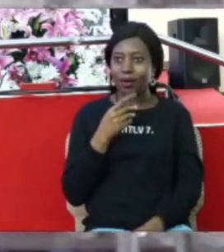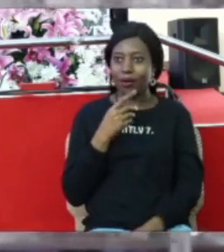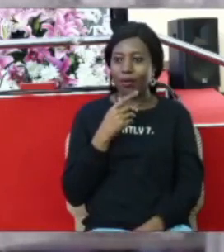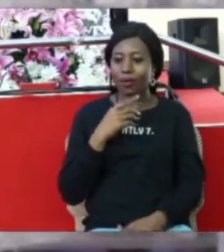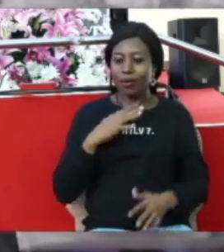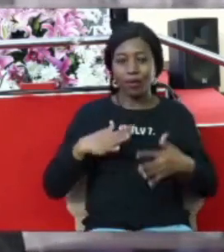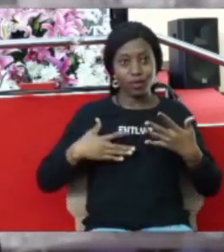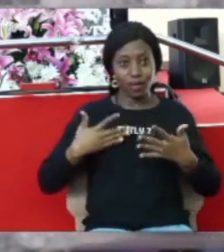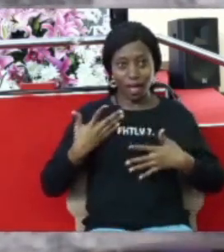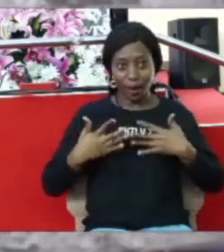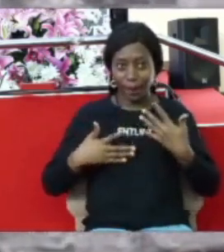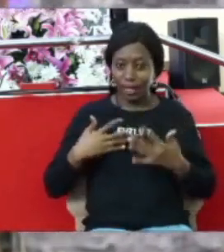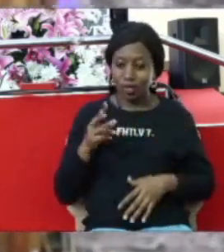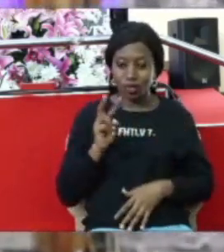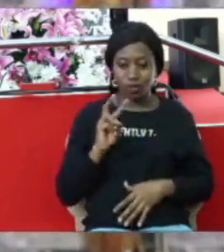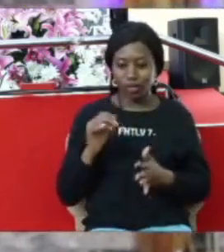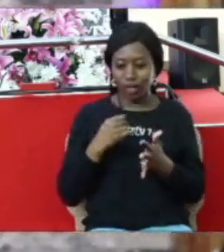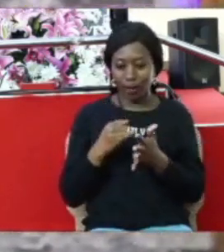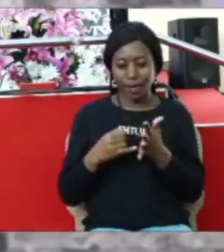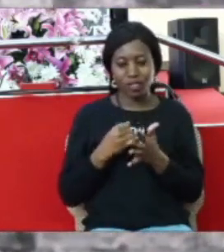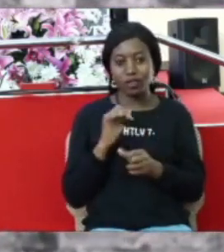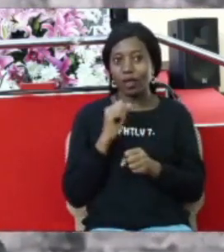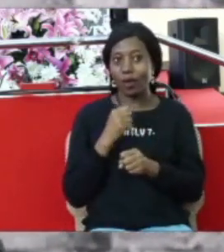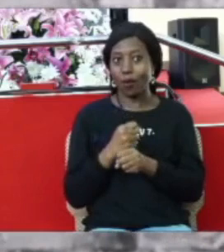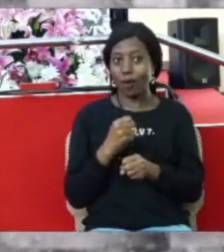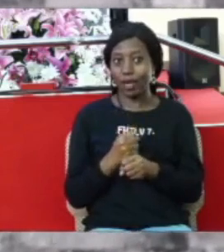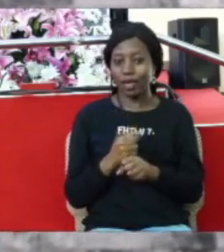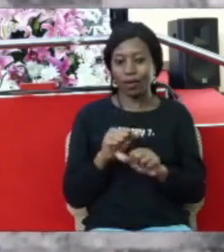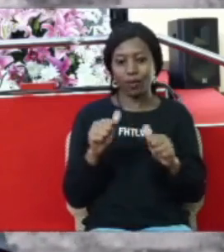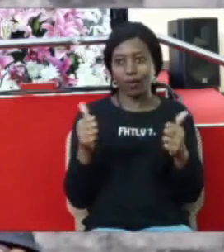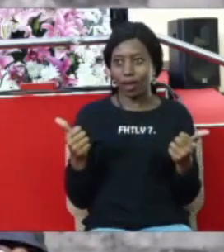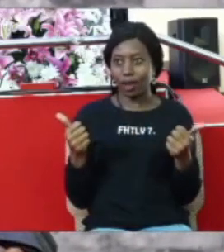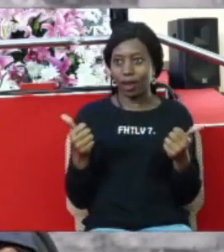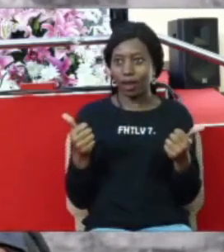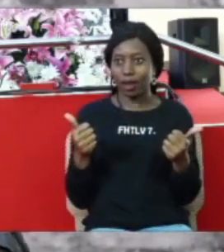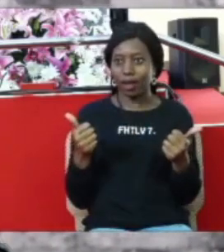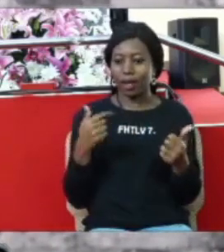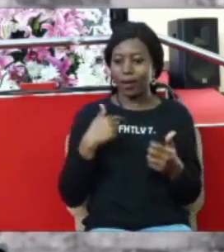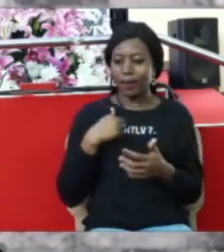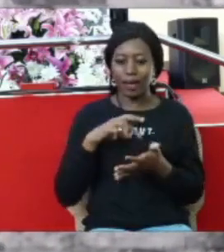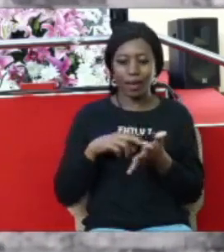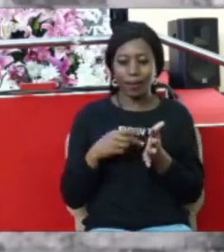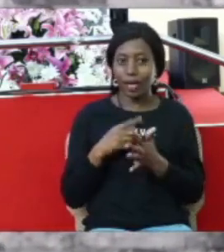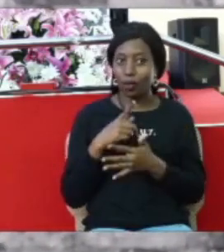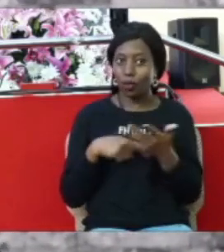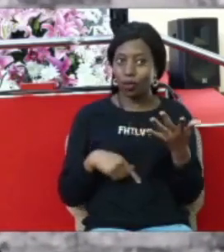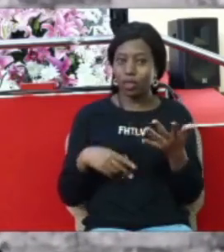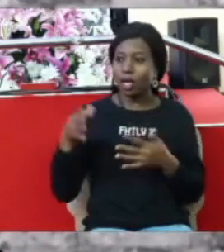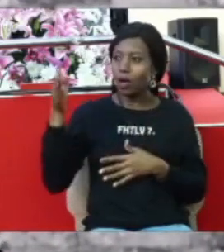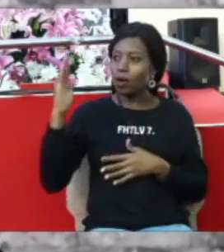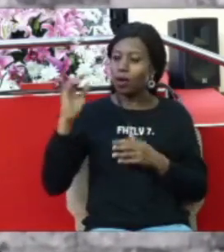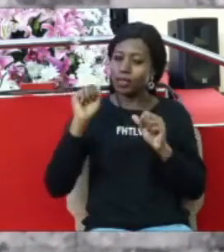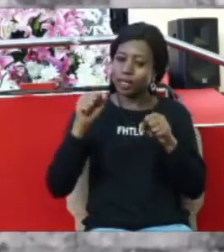I'm saying this to understand that God can change your life with only one miracle. Ka miracle